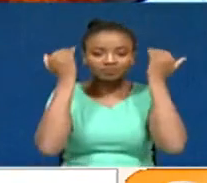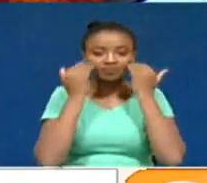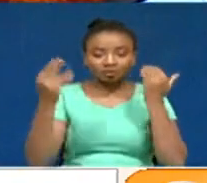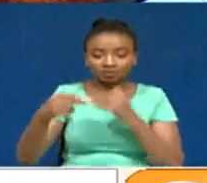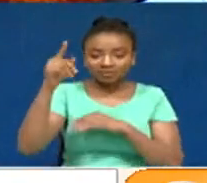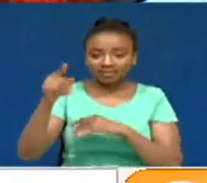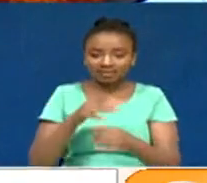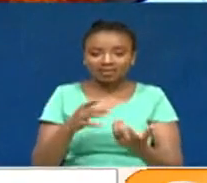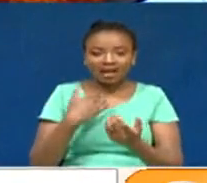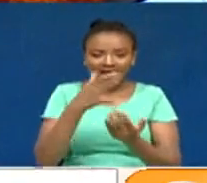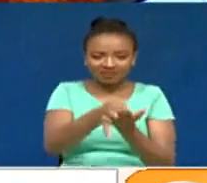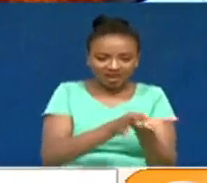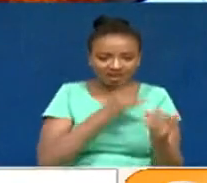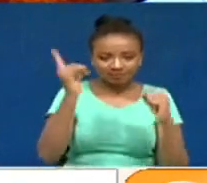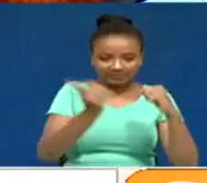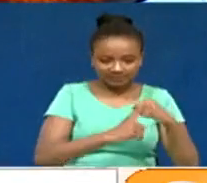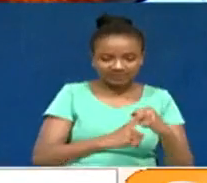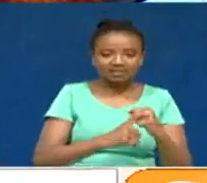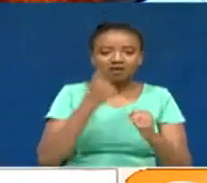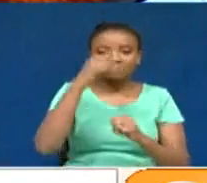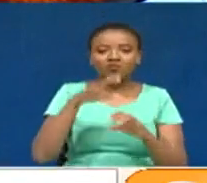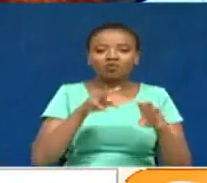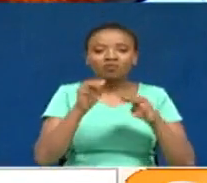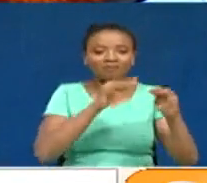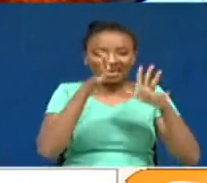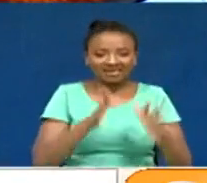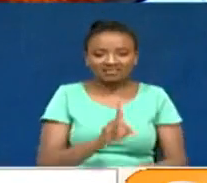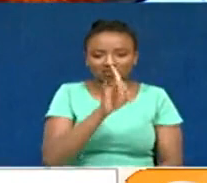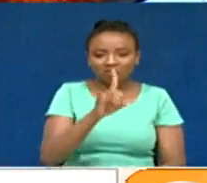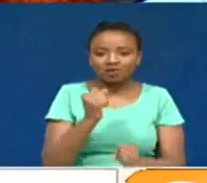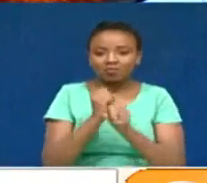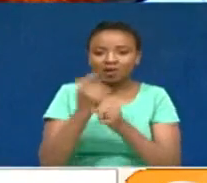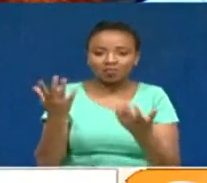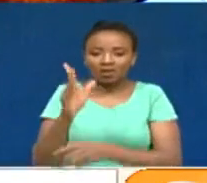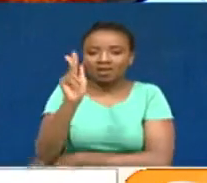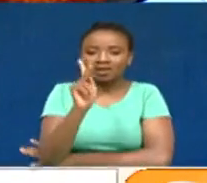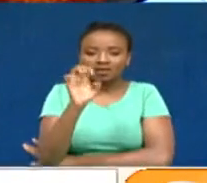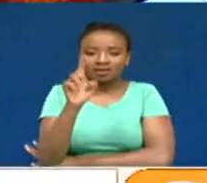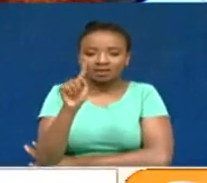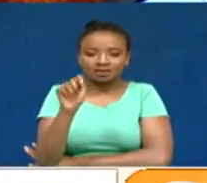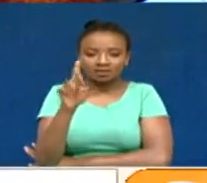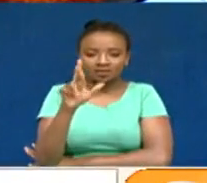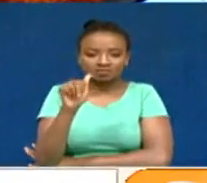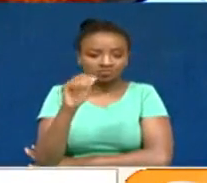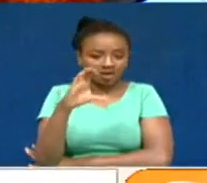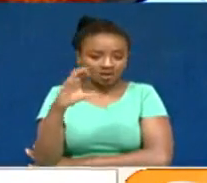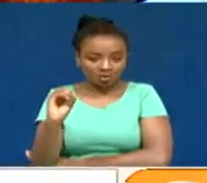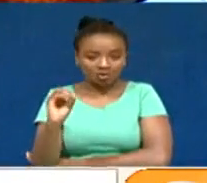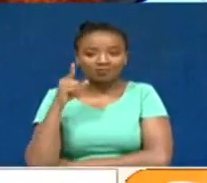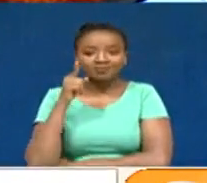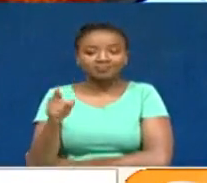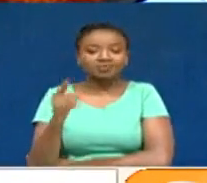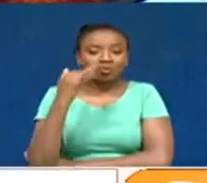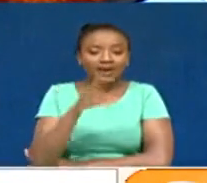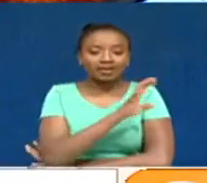The High Court has frozen six accounts of a supply chain manager at the Kenya Electricity Transmission Company, KETRACO, after